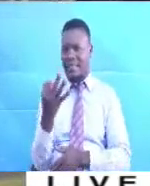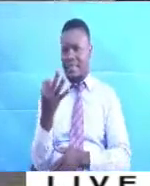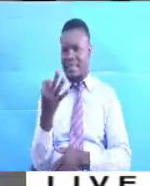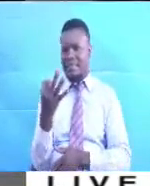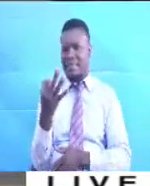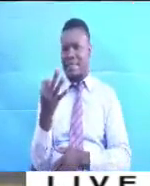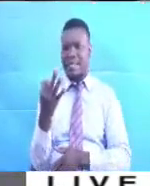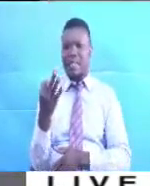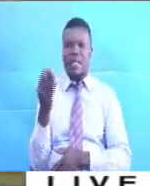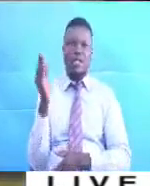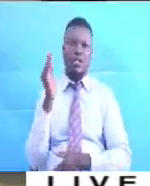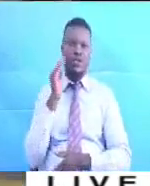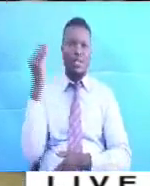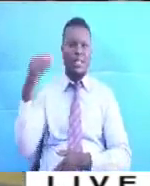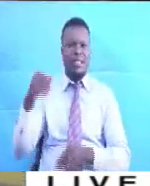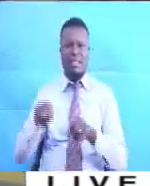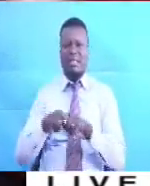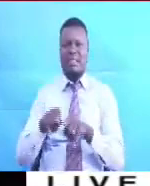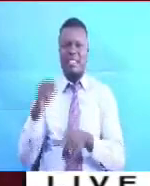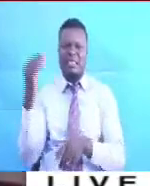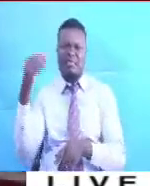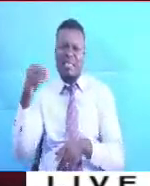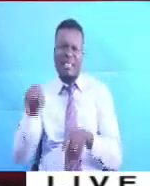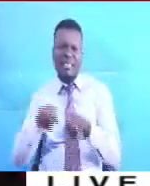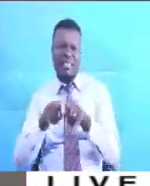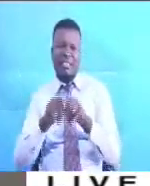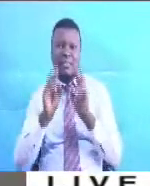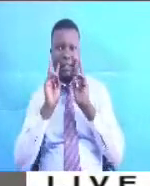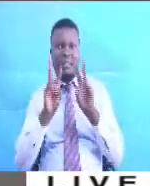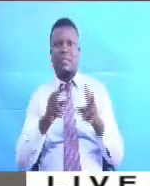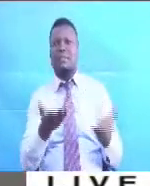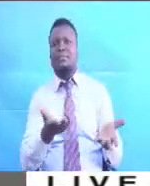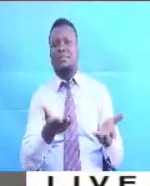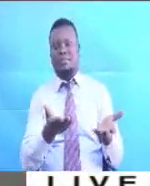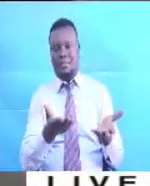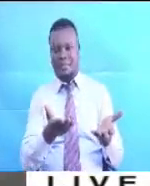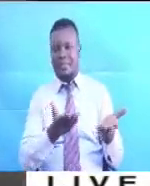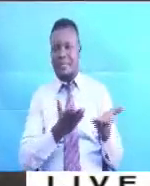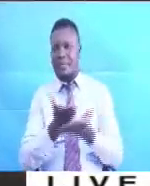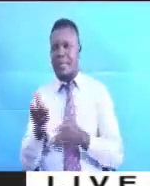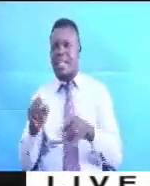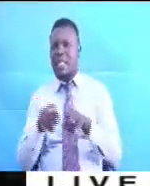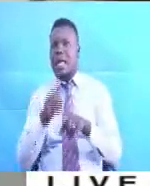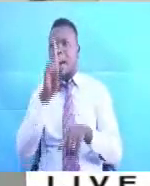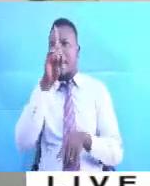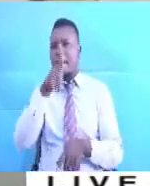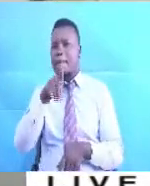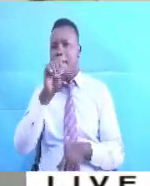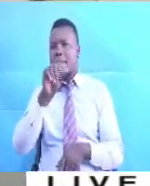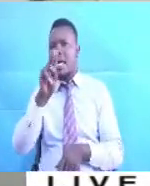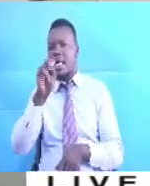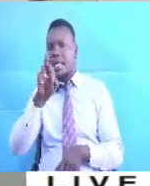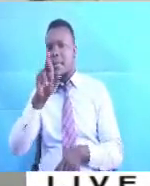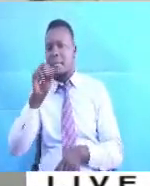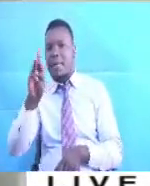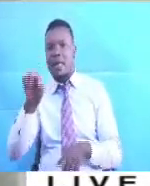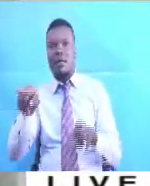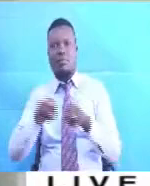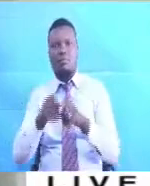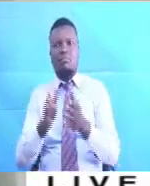$18,300. That is just a fraction of what it should have been, and the Panamera has a starting price